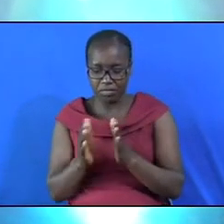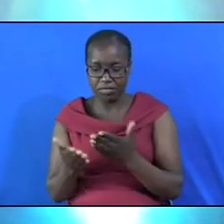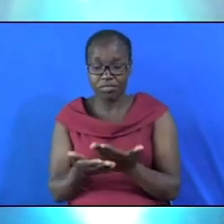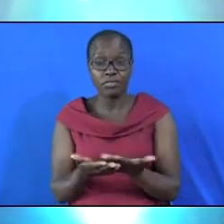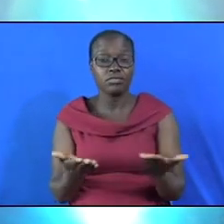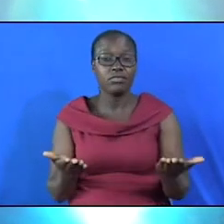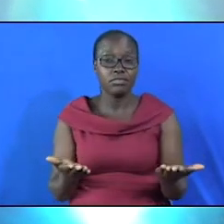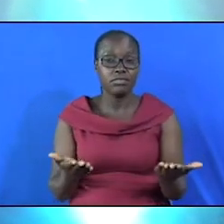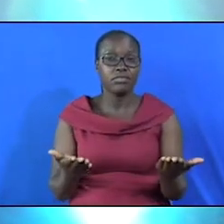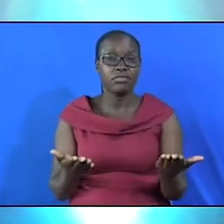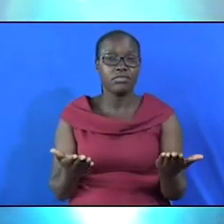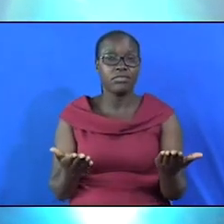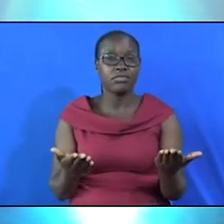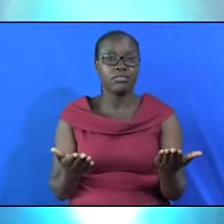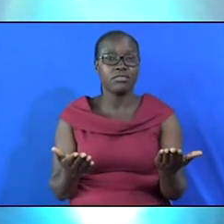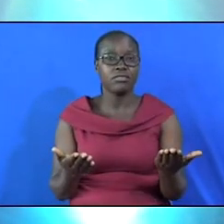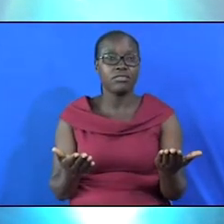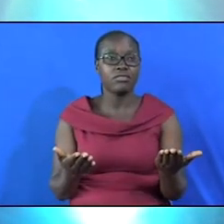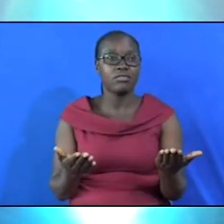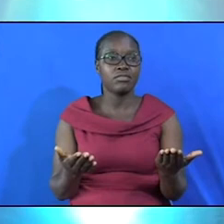here. They were like